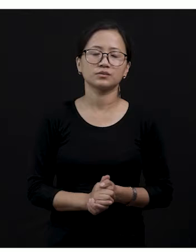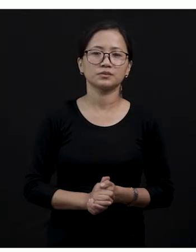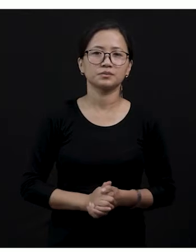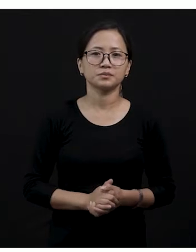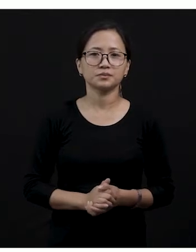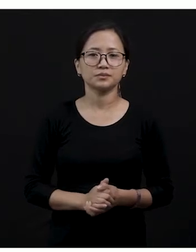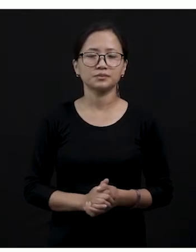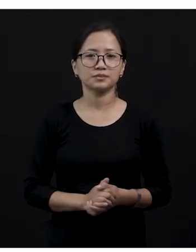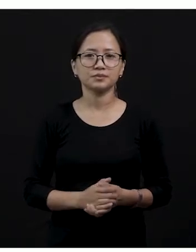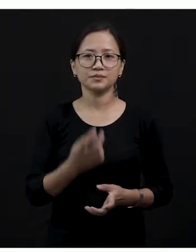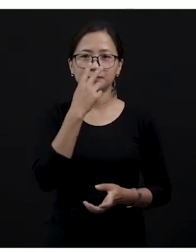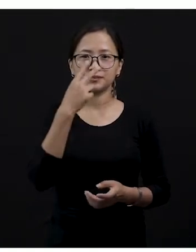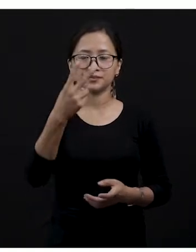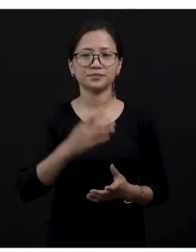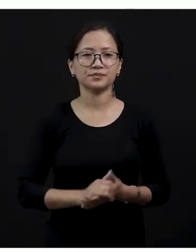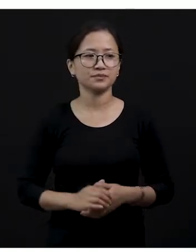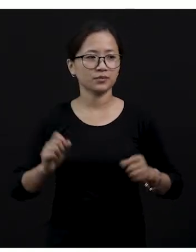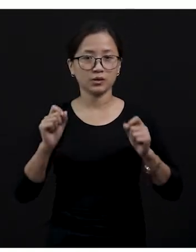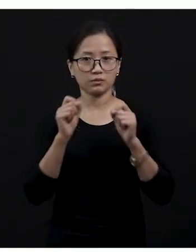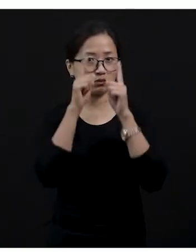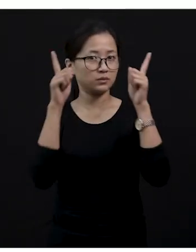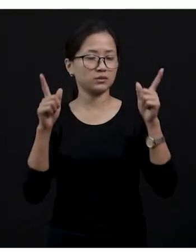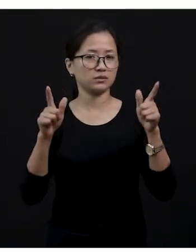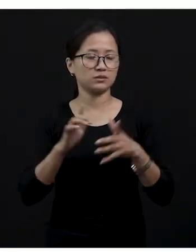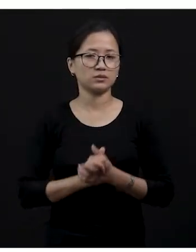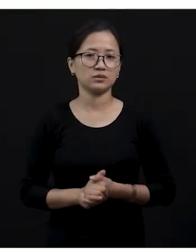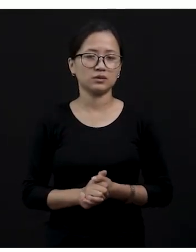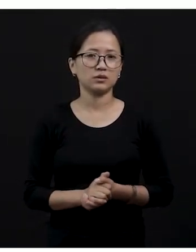blue. So see, amazing. Our Earth,